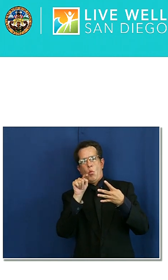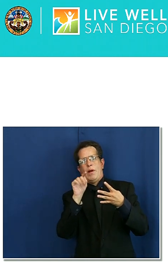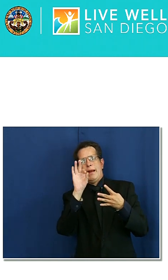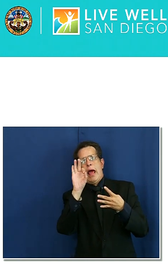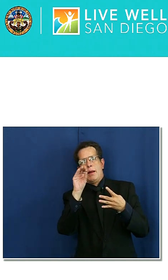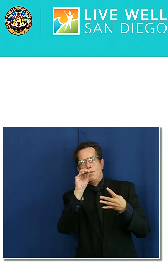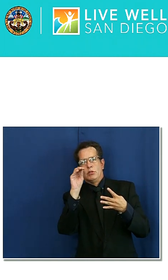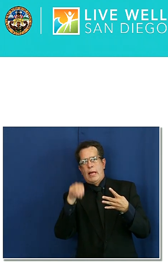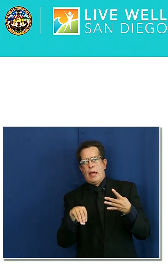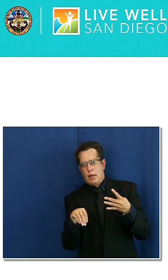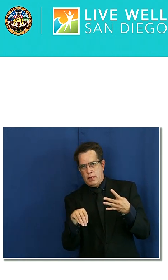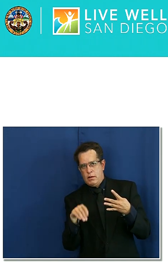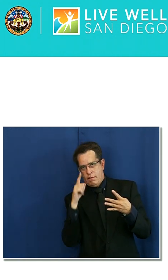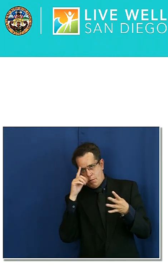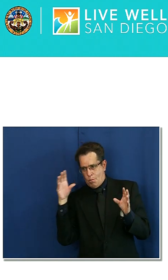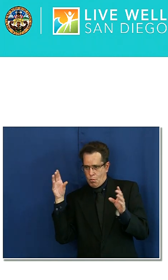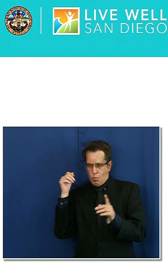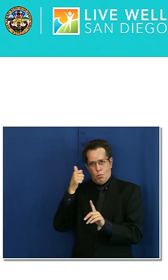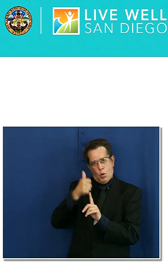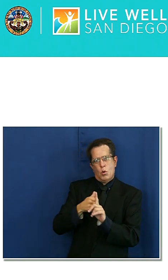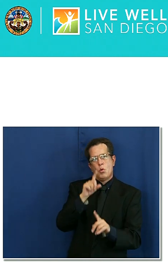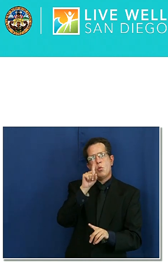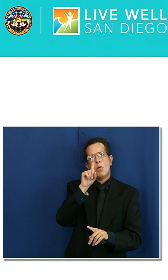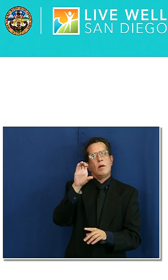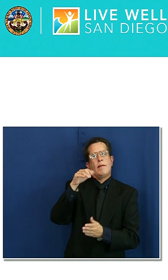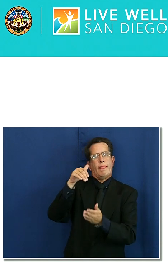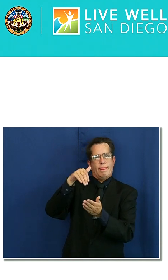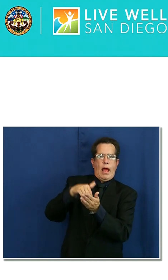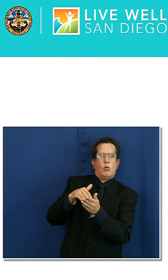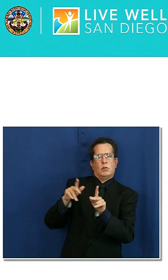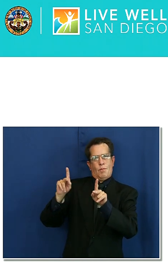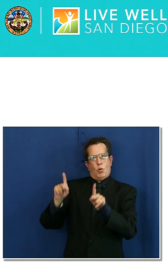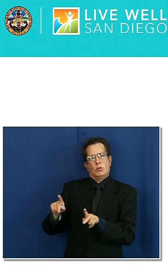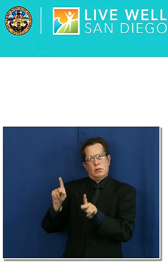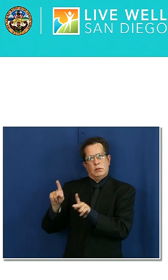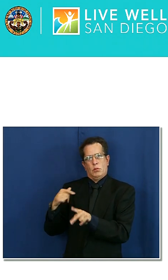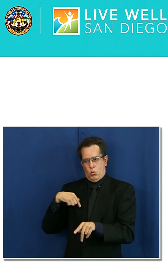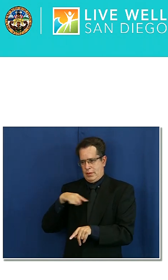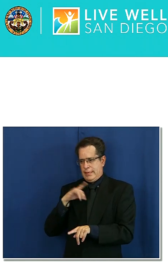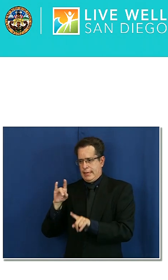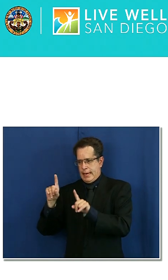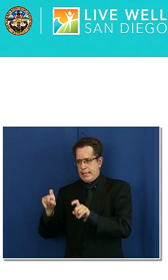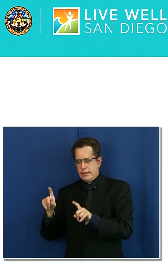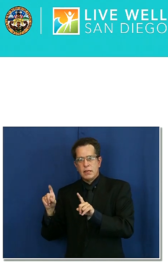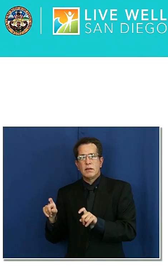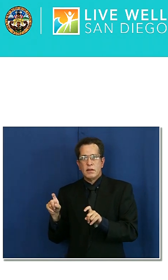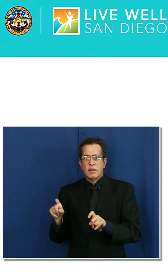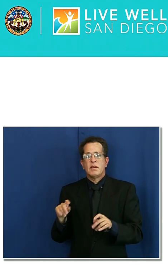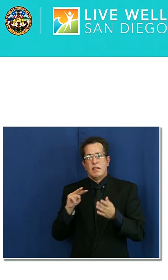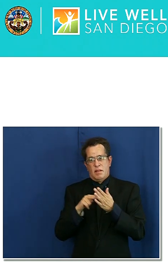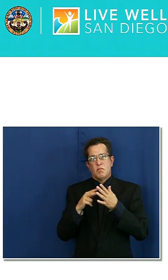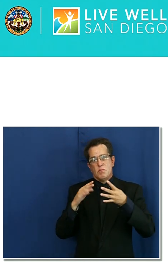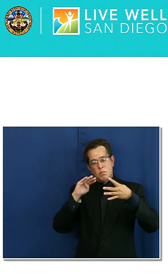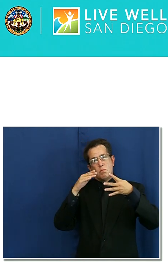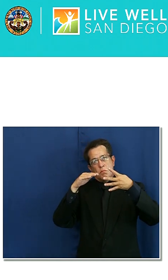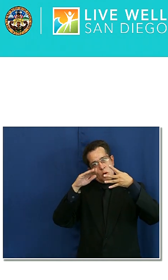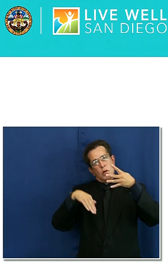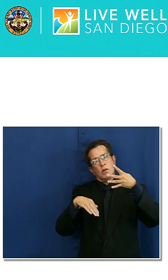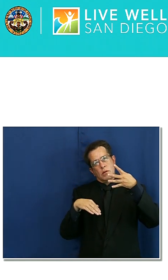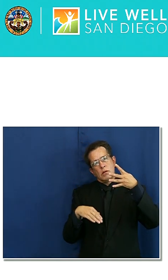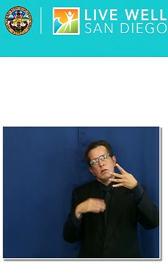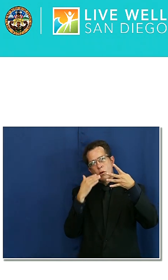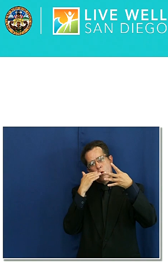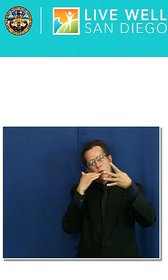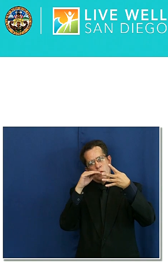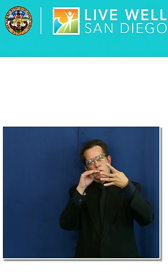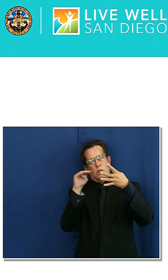cases per 100,000 population and a testing positivity at 4.2%, which meets the threshold for a